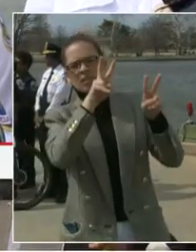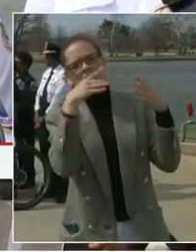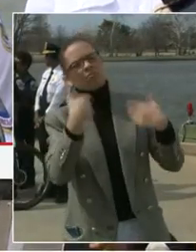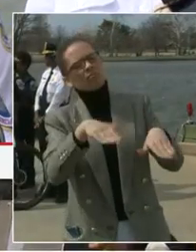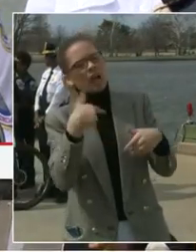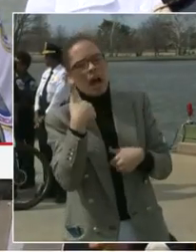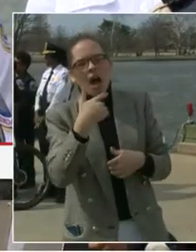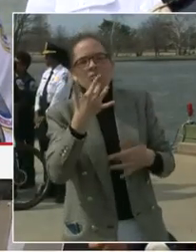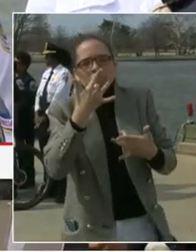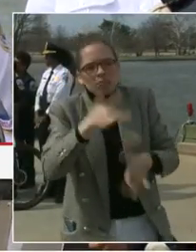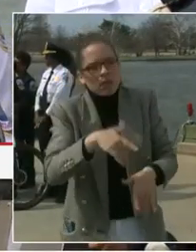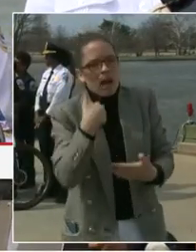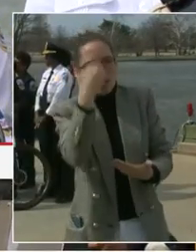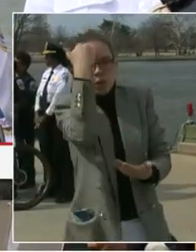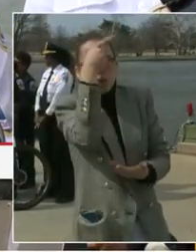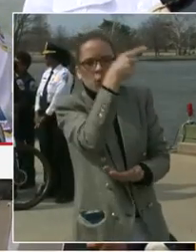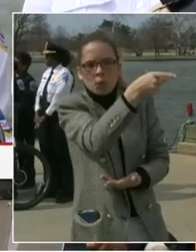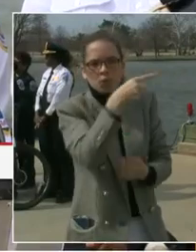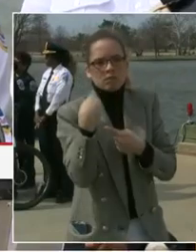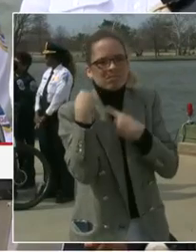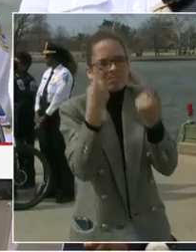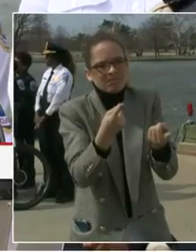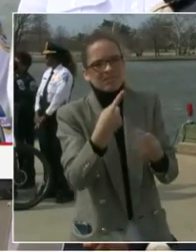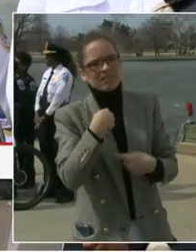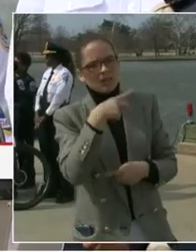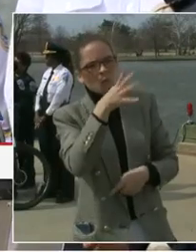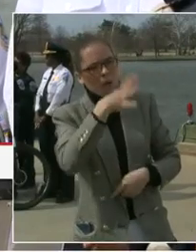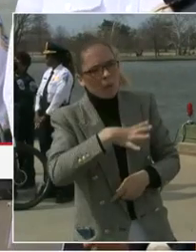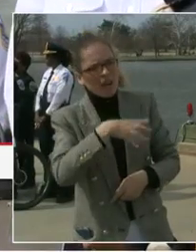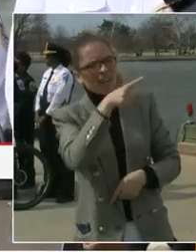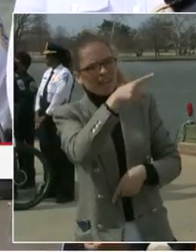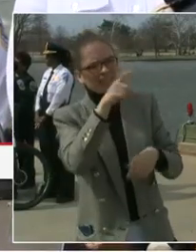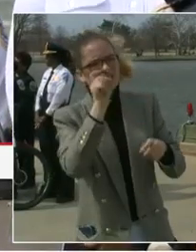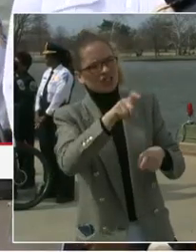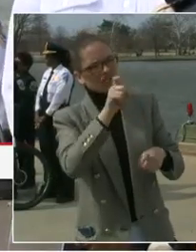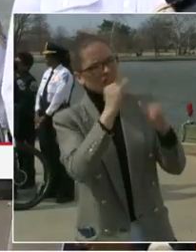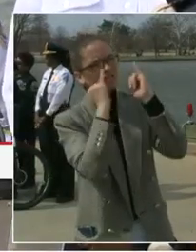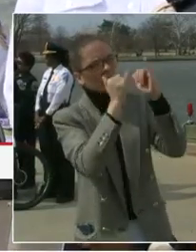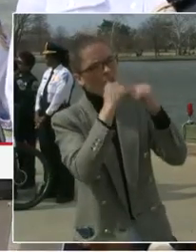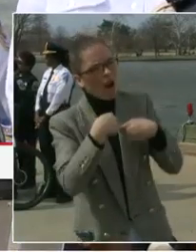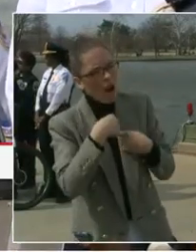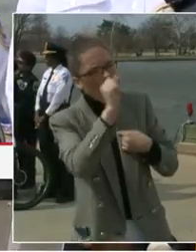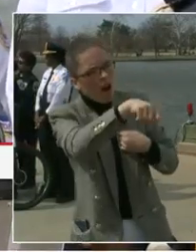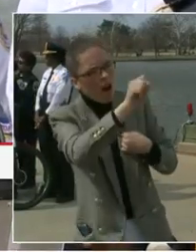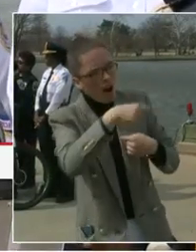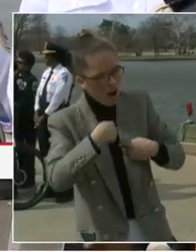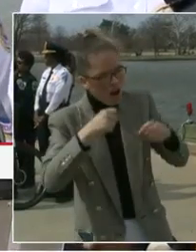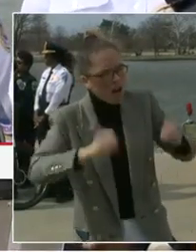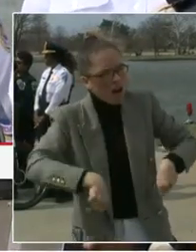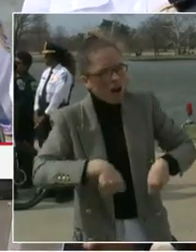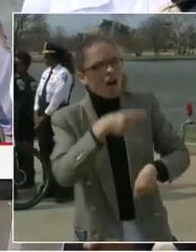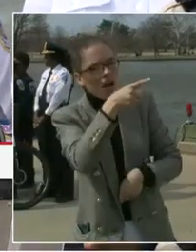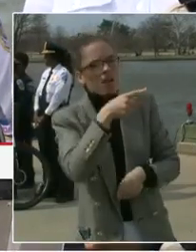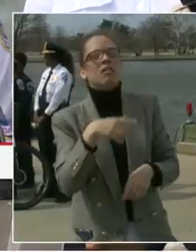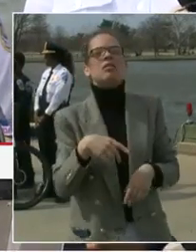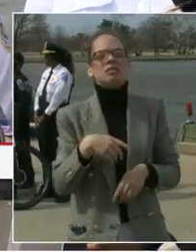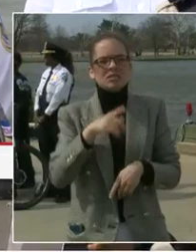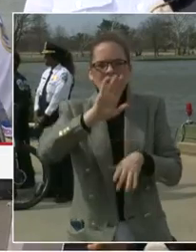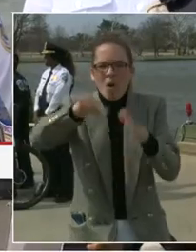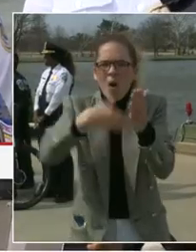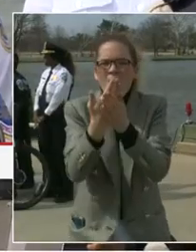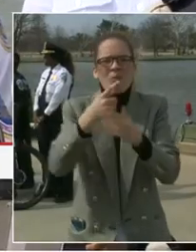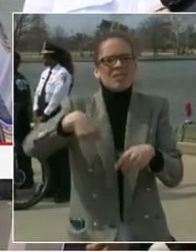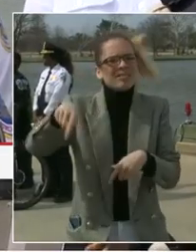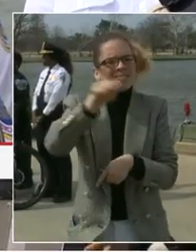first example of what a policewoman should be. But it wasn't just my MPO. It was all of my patrol partners, both men and